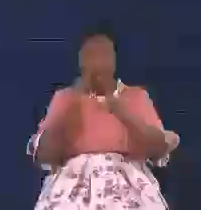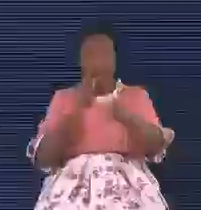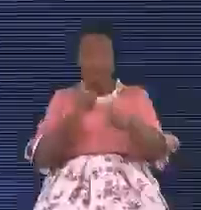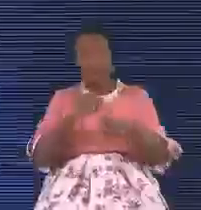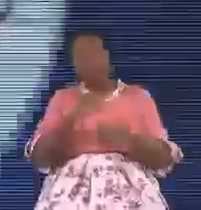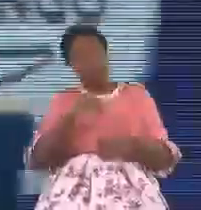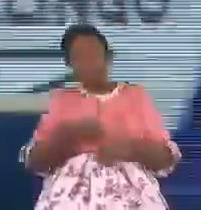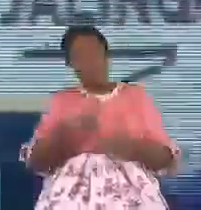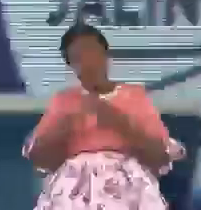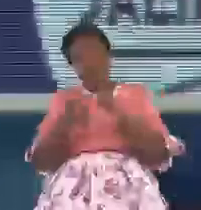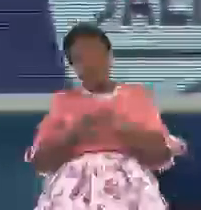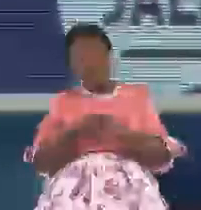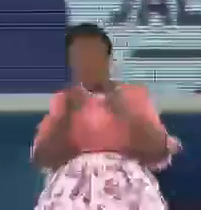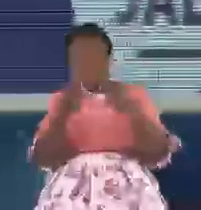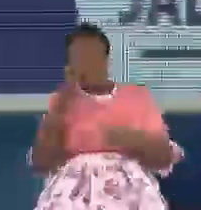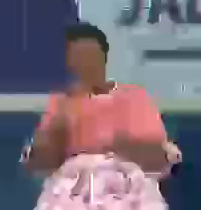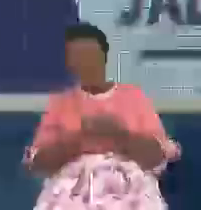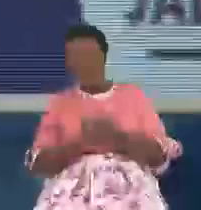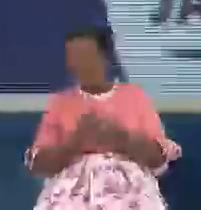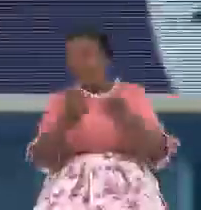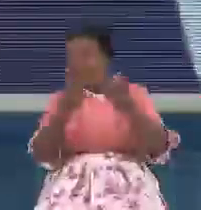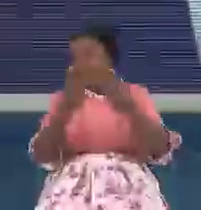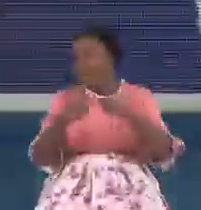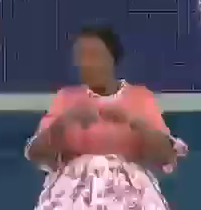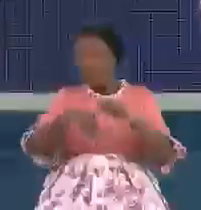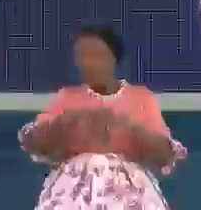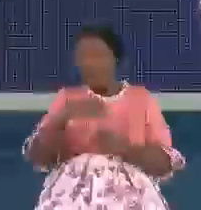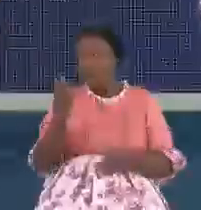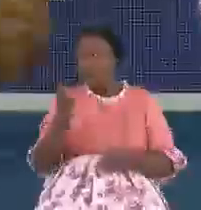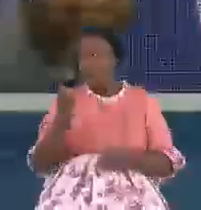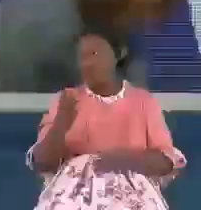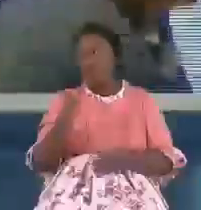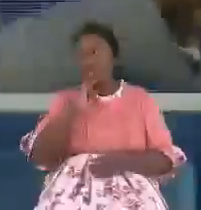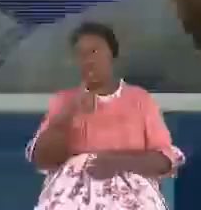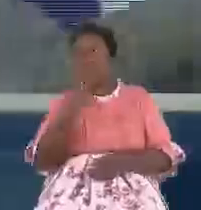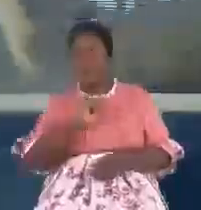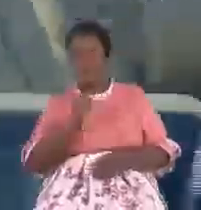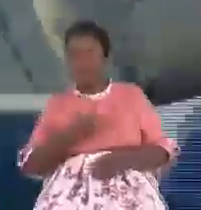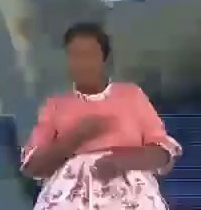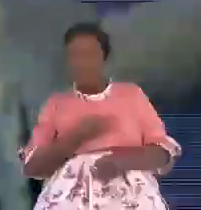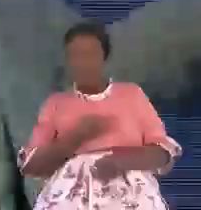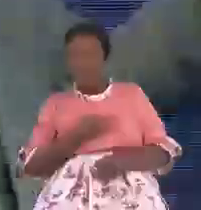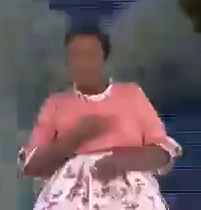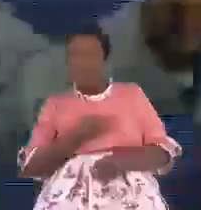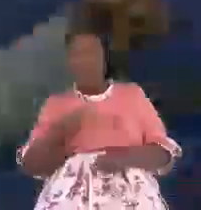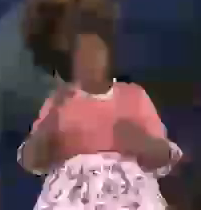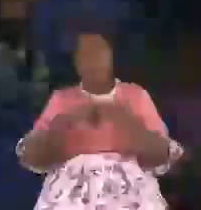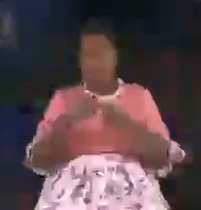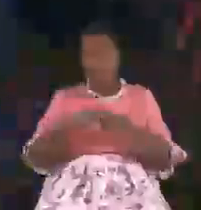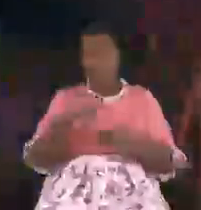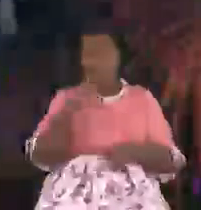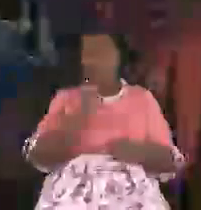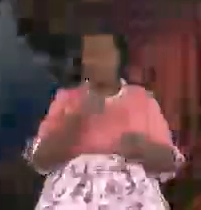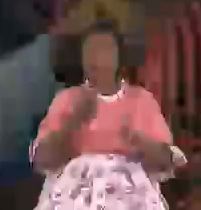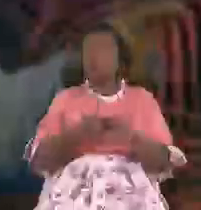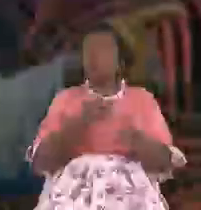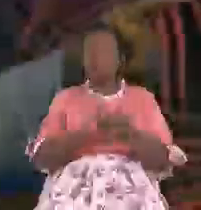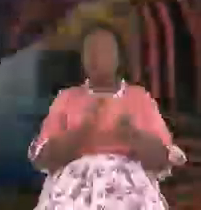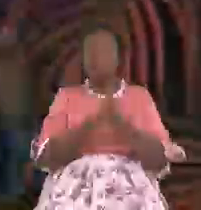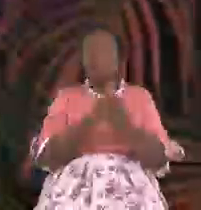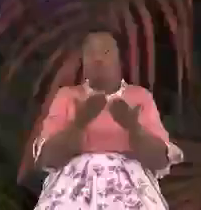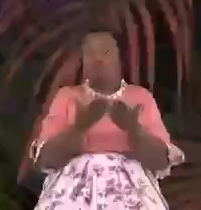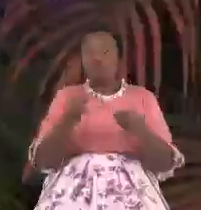out is telling us he said it in matthew the beginning of the new